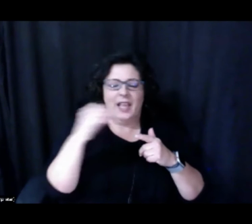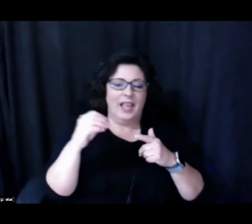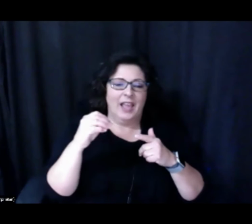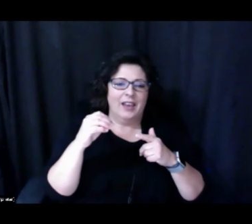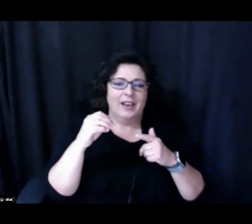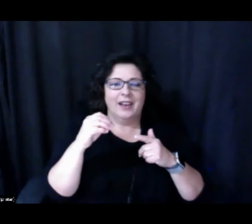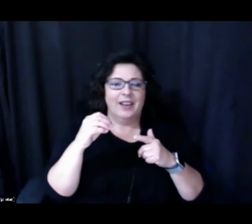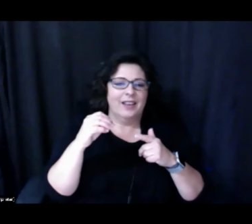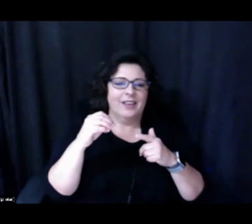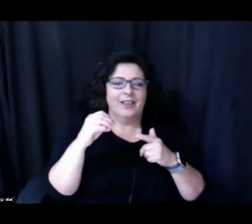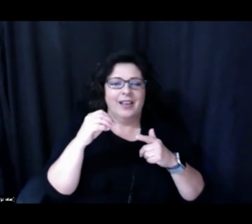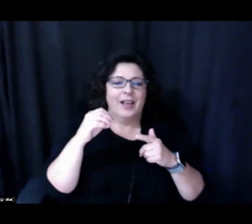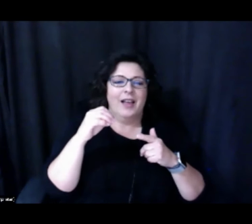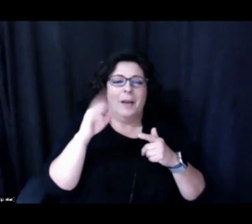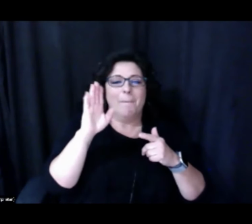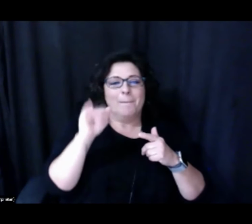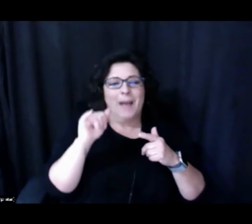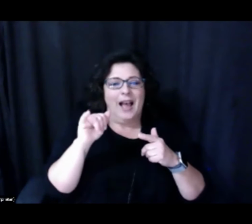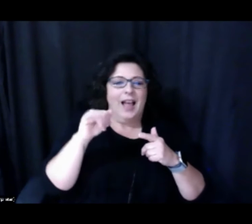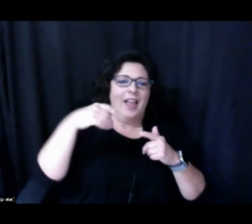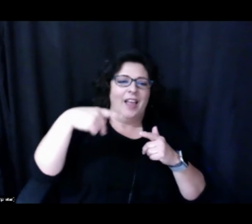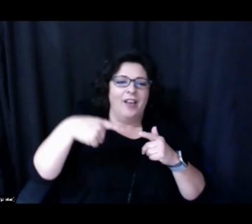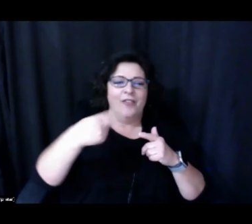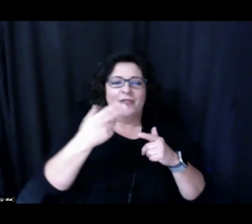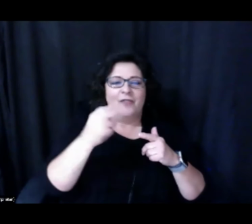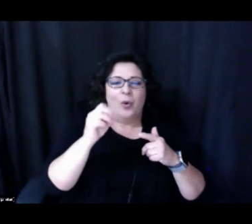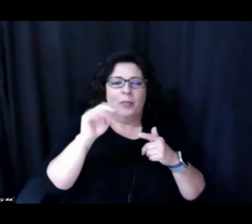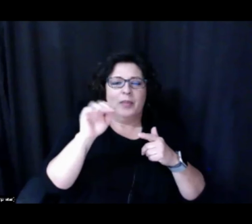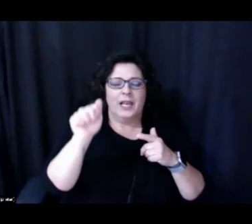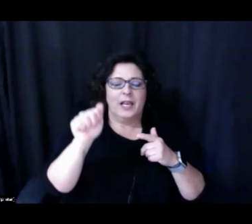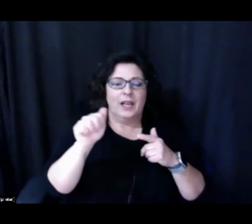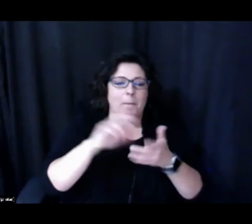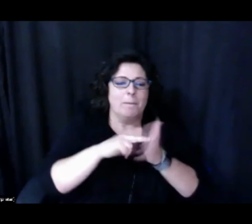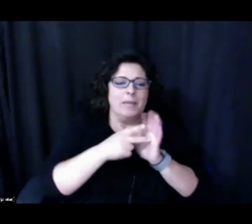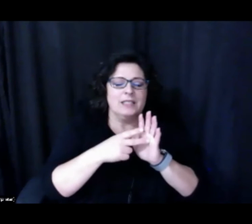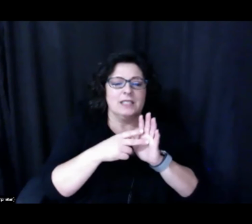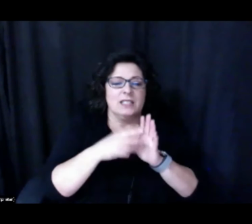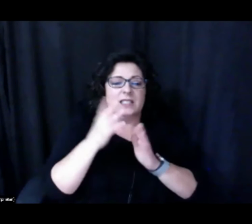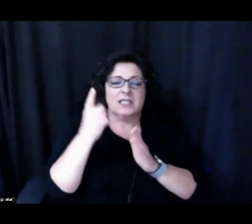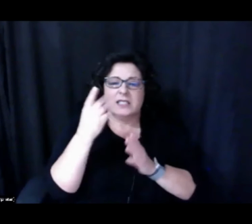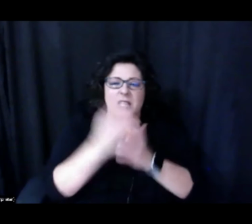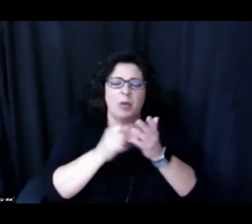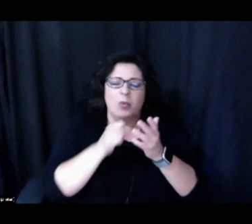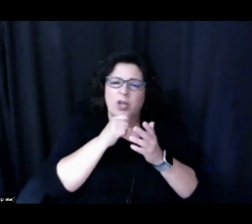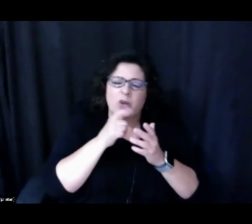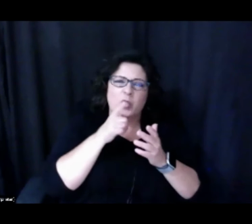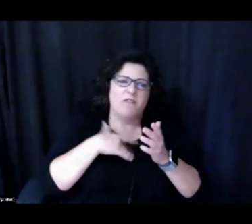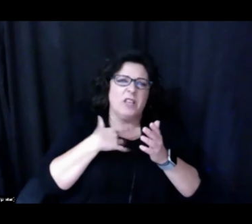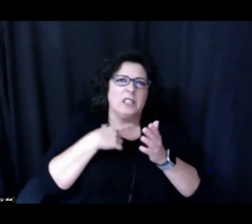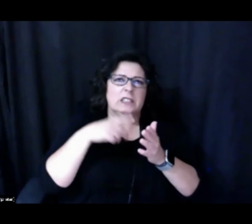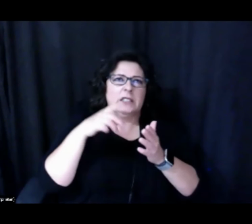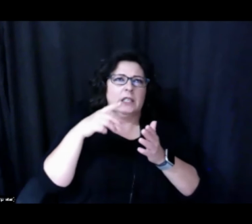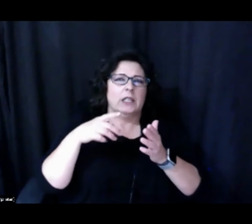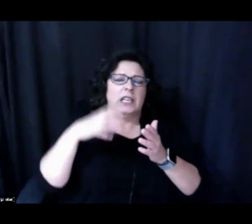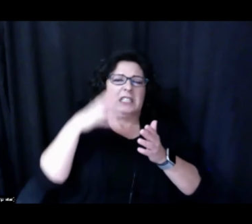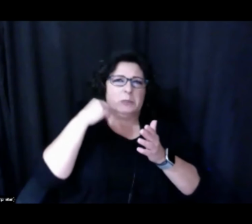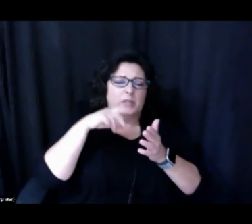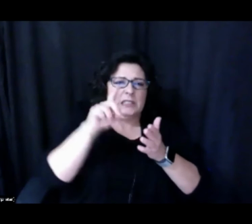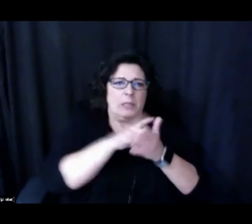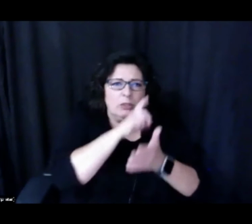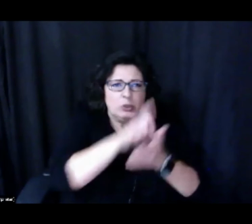Yeah, so biphobia is when someone experiences discrimination because